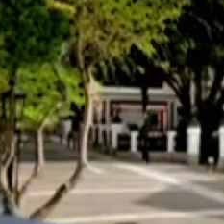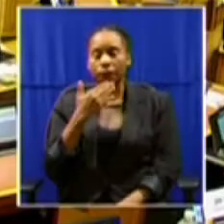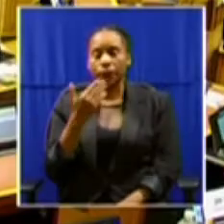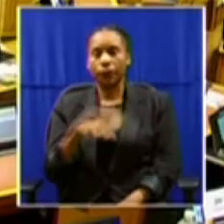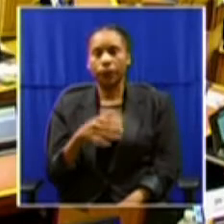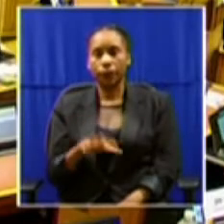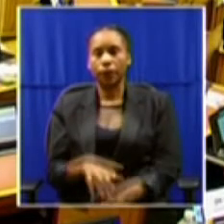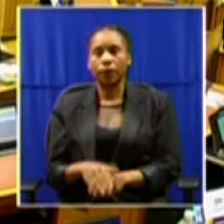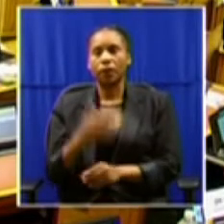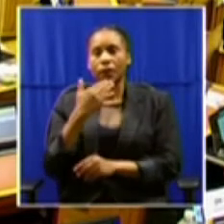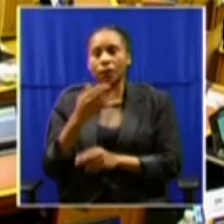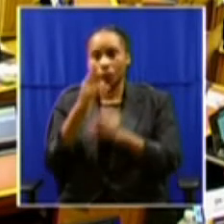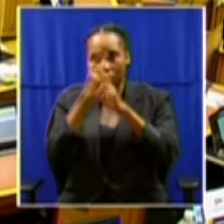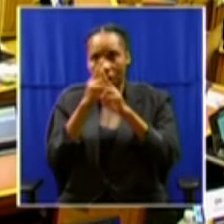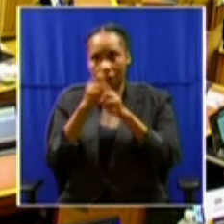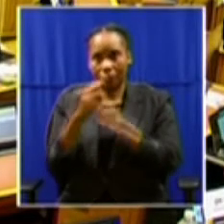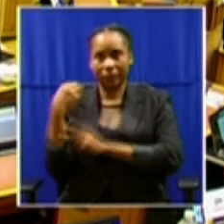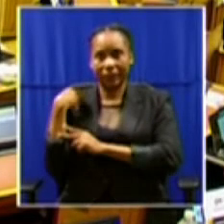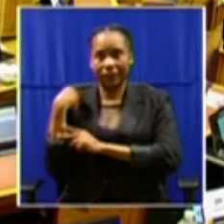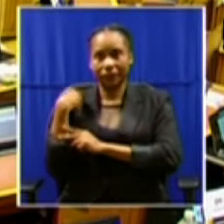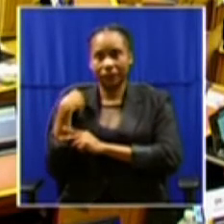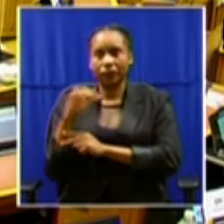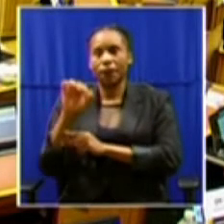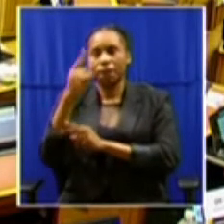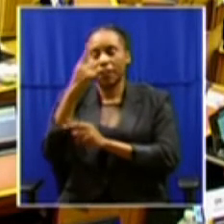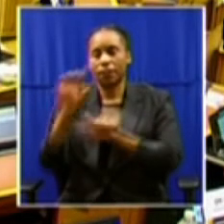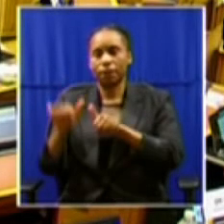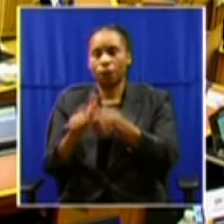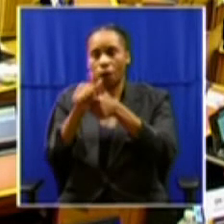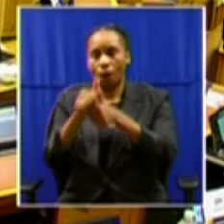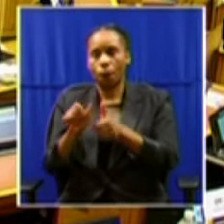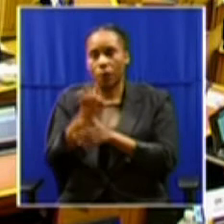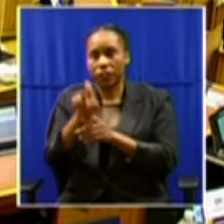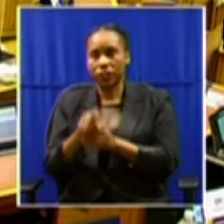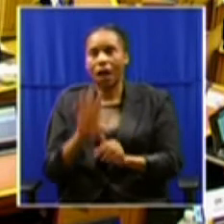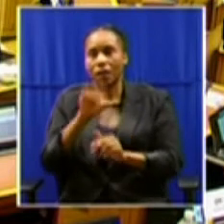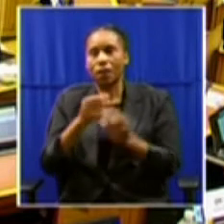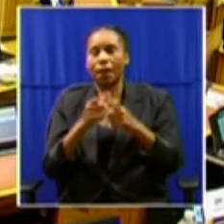Thank you, Honourable Minister. The first follow-up question will be asked by the Honourable Mwela.